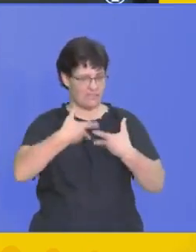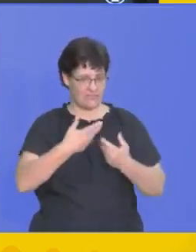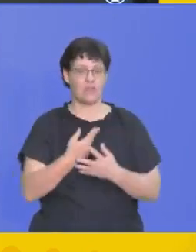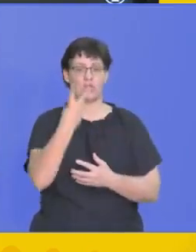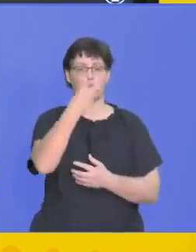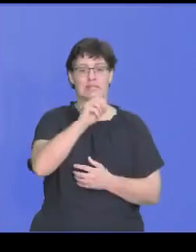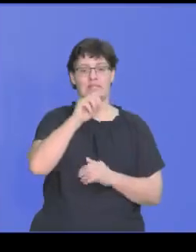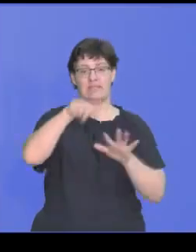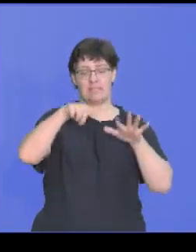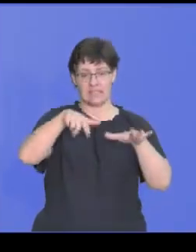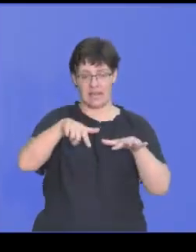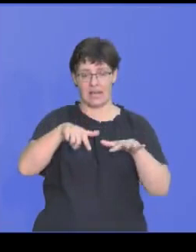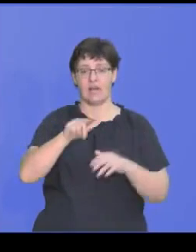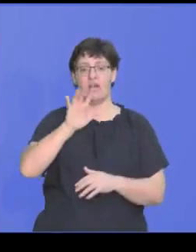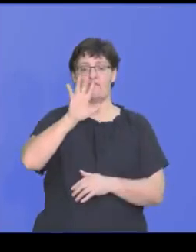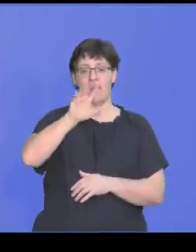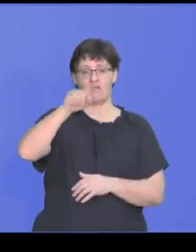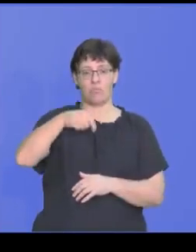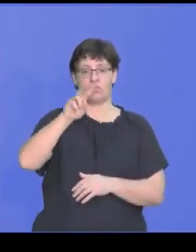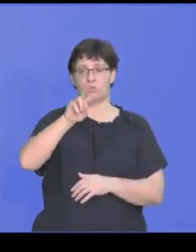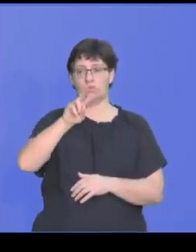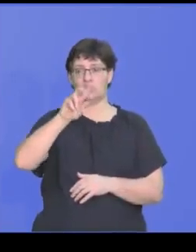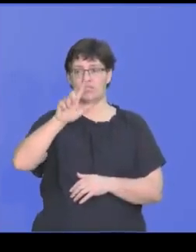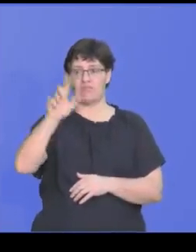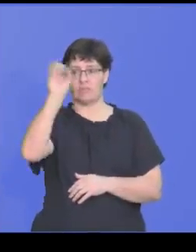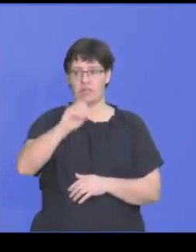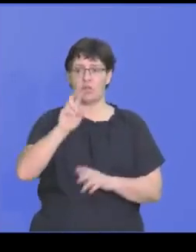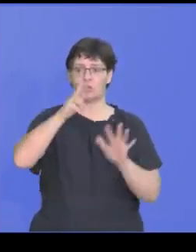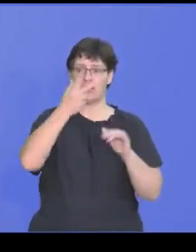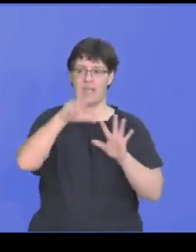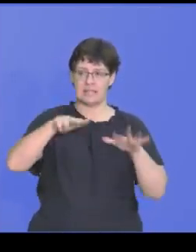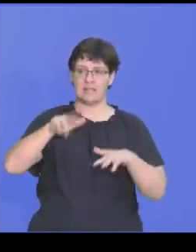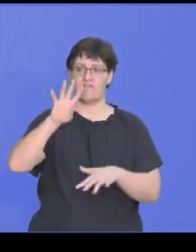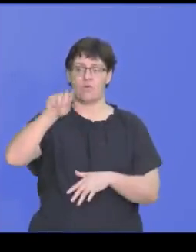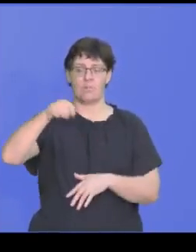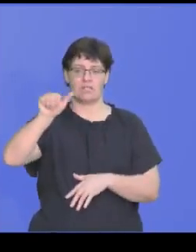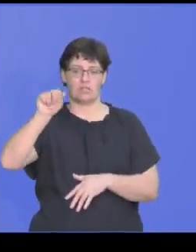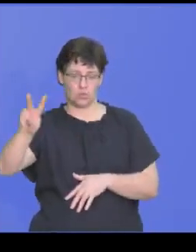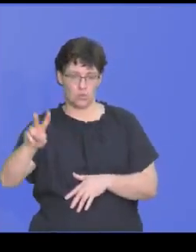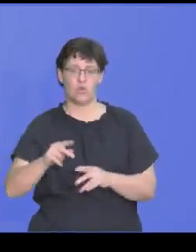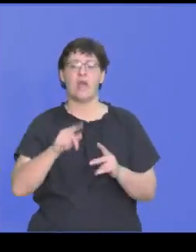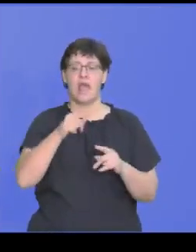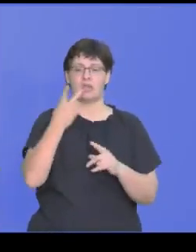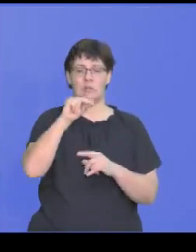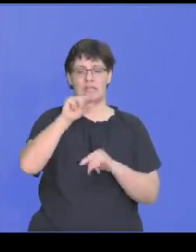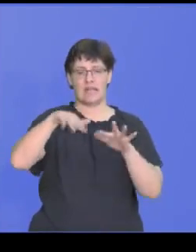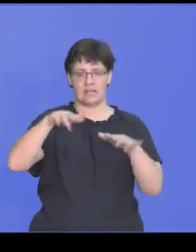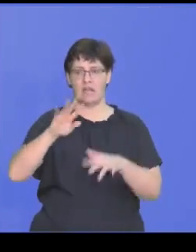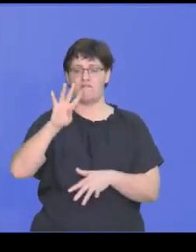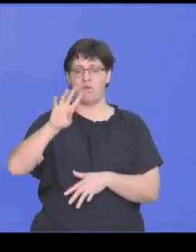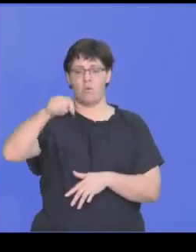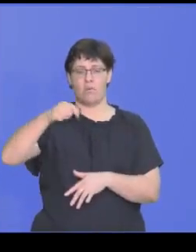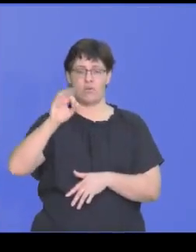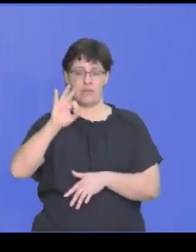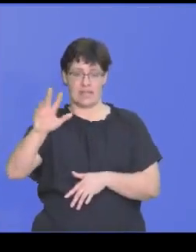So 2017 was 5.27%, 2018, 4.62%, 2019,